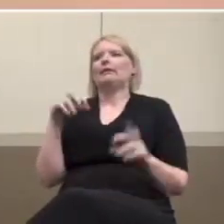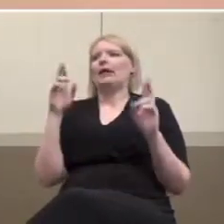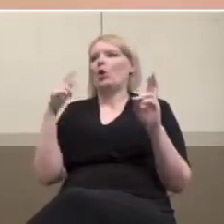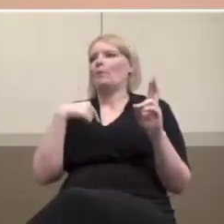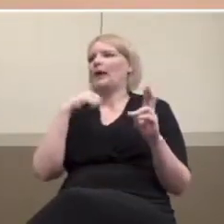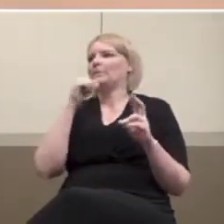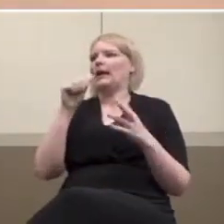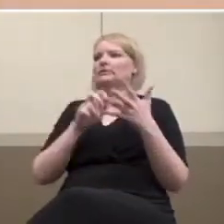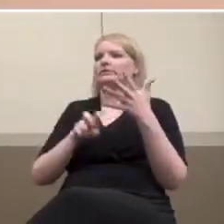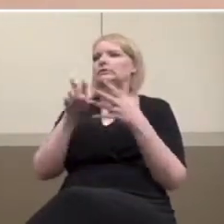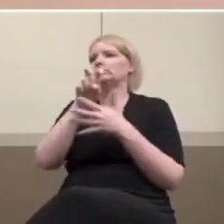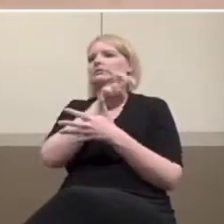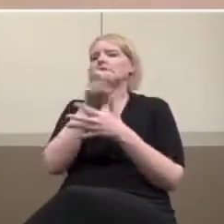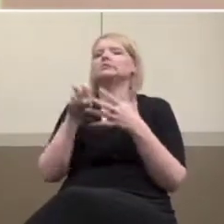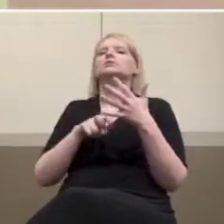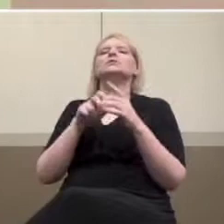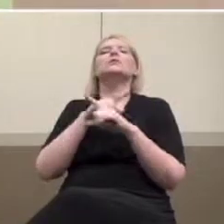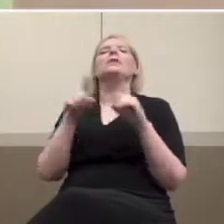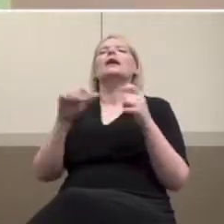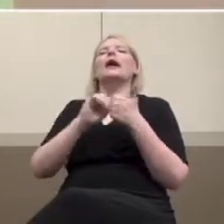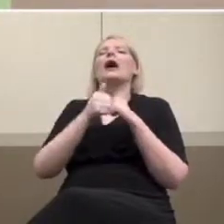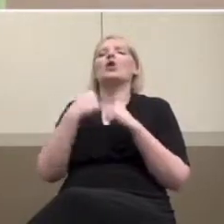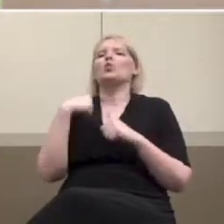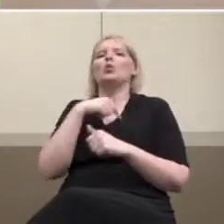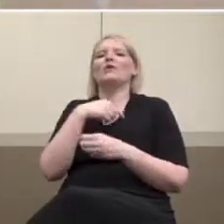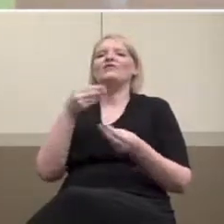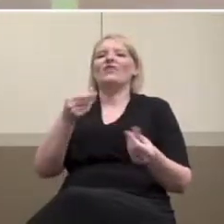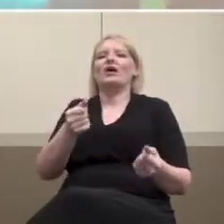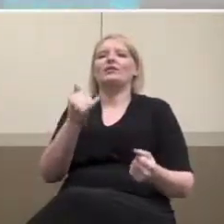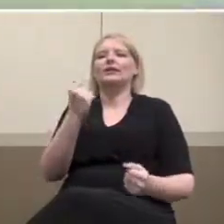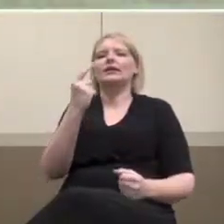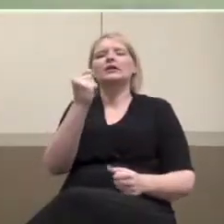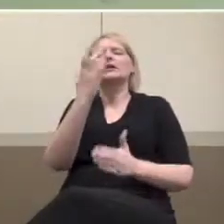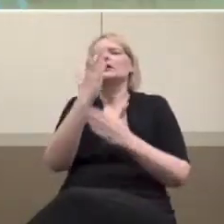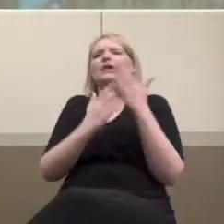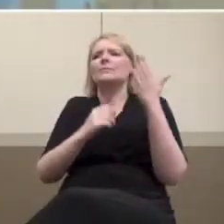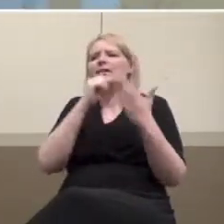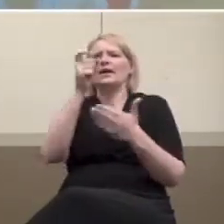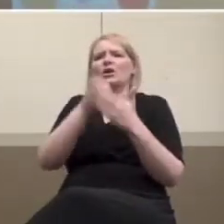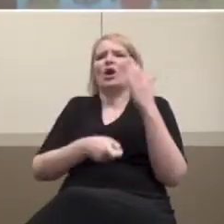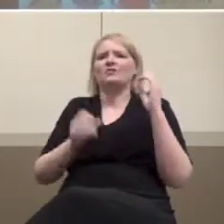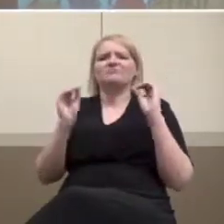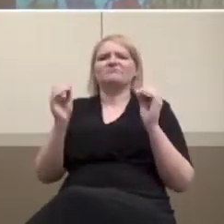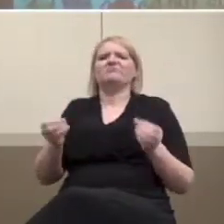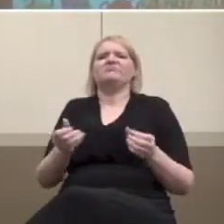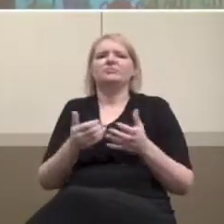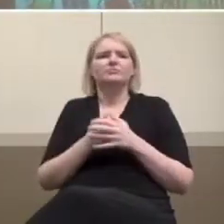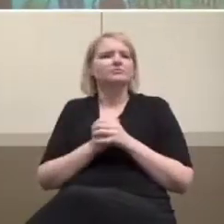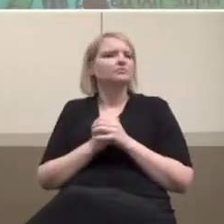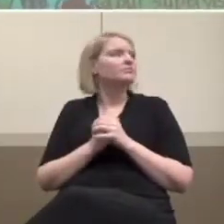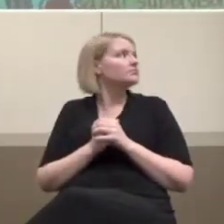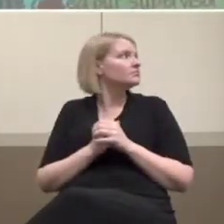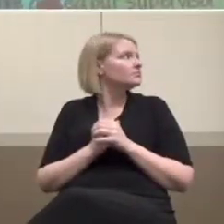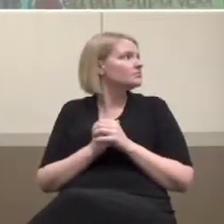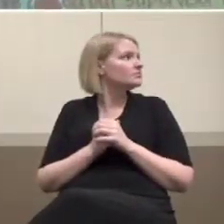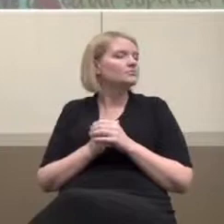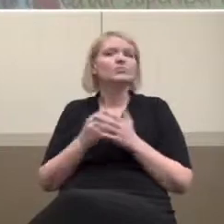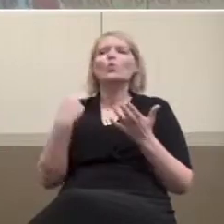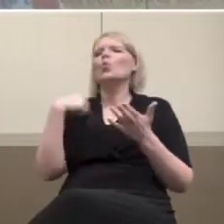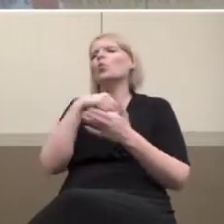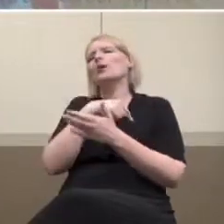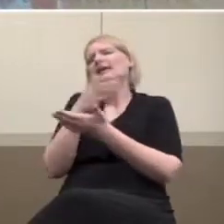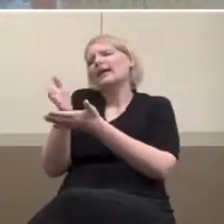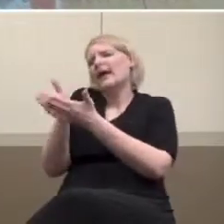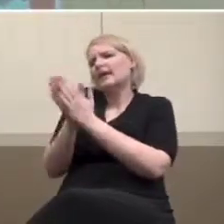So how did we fund it? Some of them don't cost any money. And then we asked our supervisor just to budget